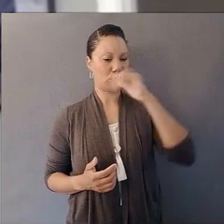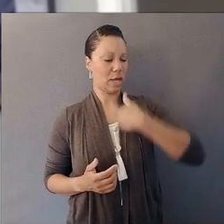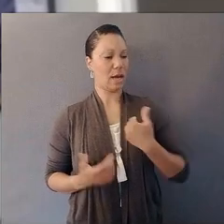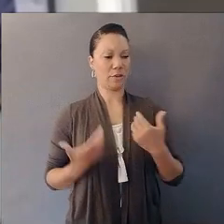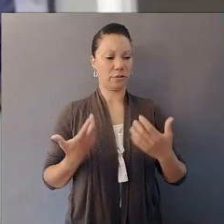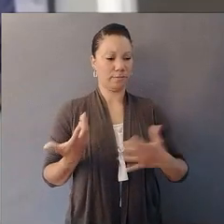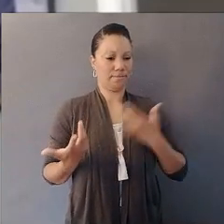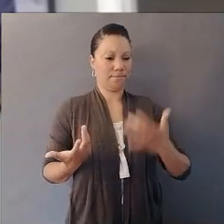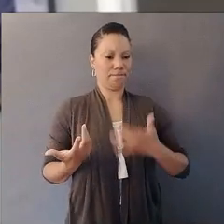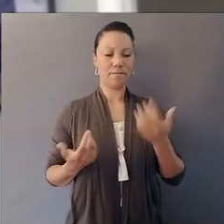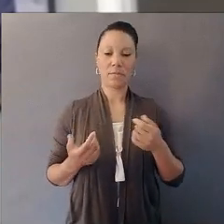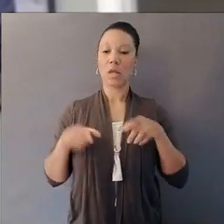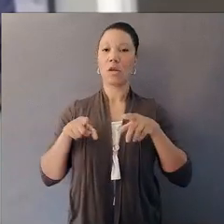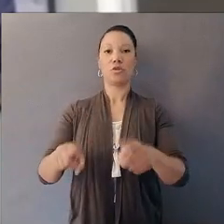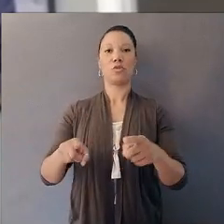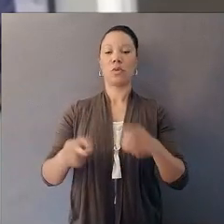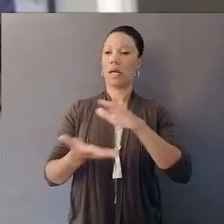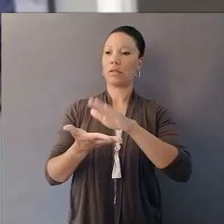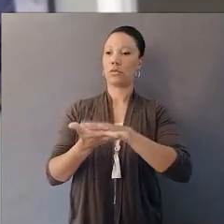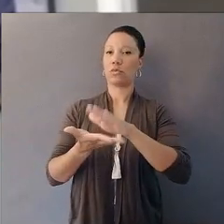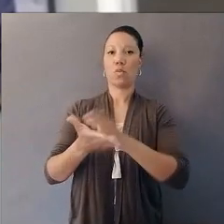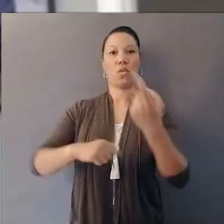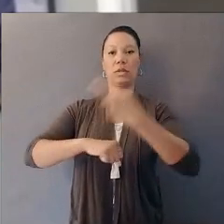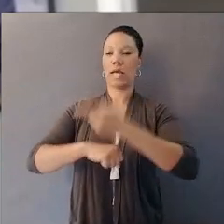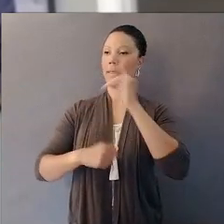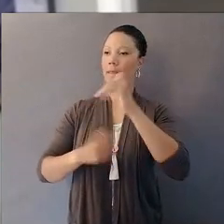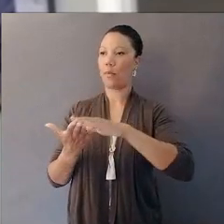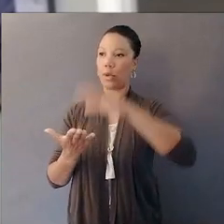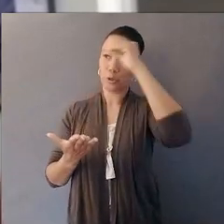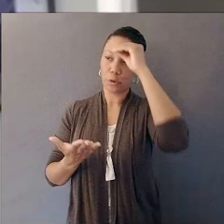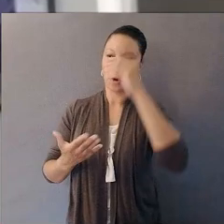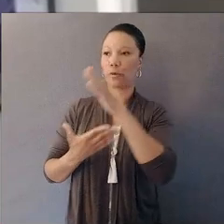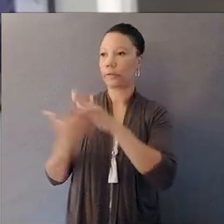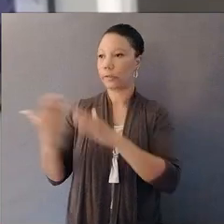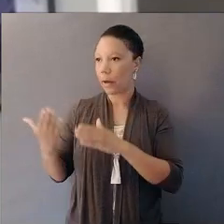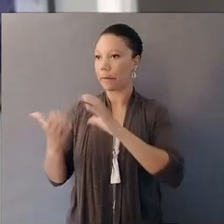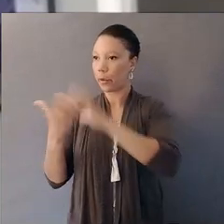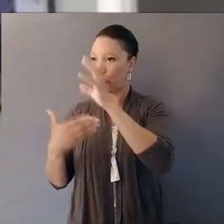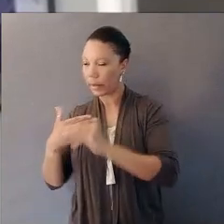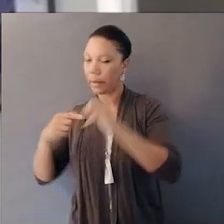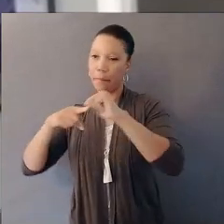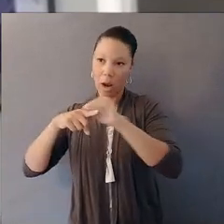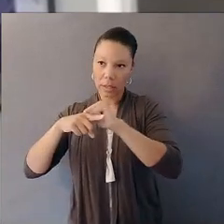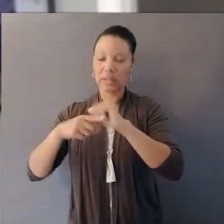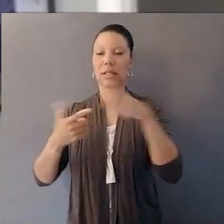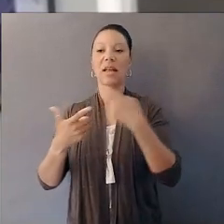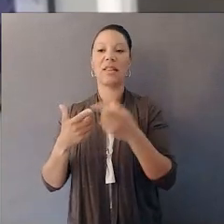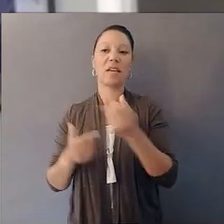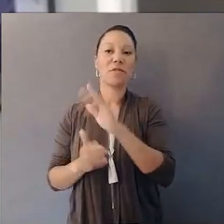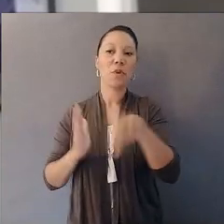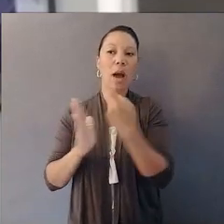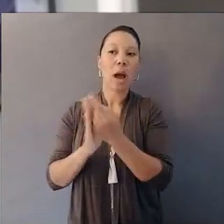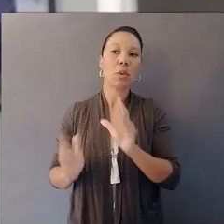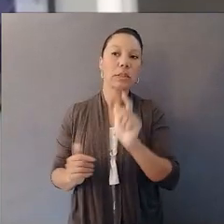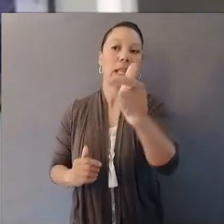school day in a brick and mortar classroom, they would learn they'd learn some curriculum and do some practice early on. And then a few hours later, they might begin